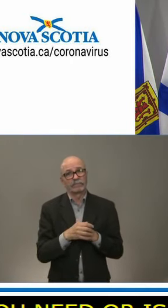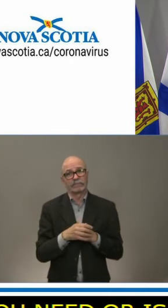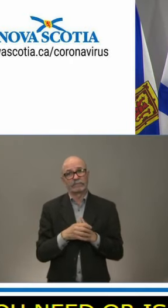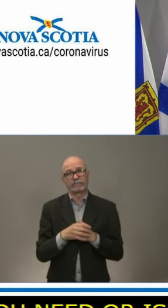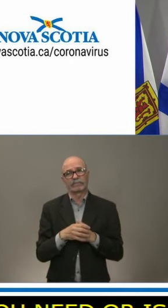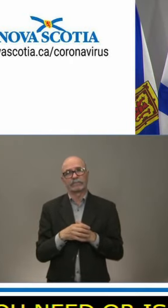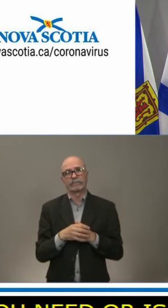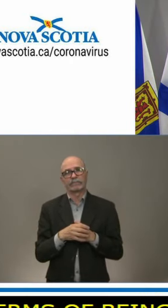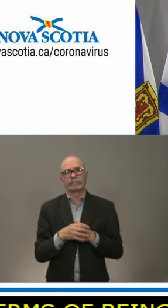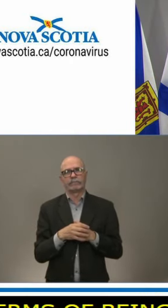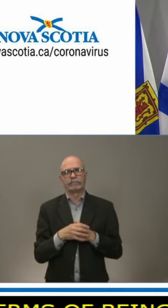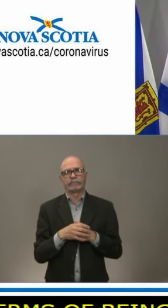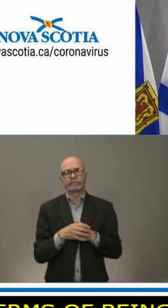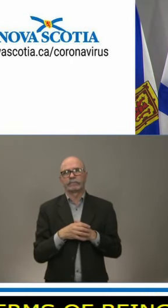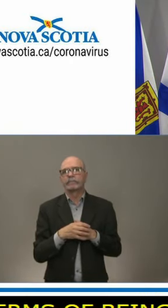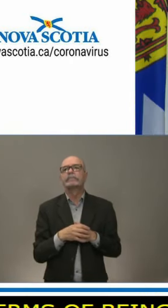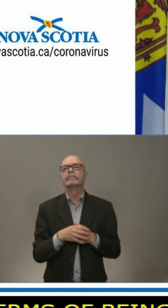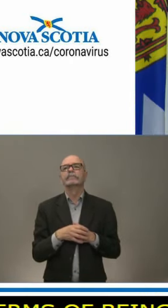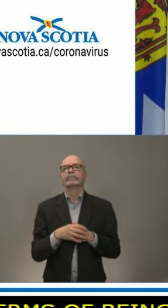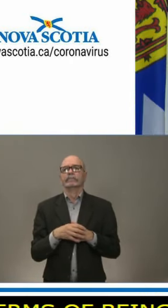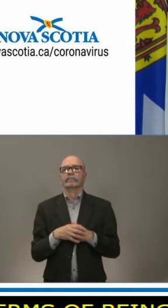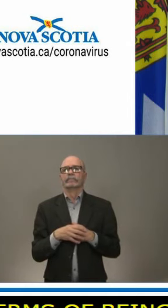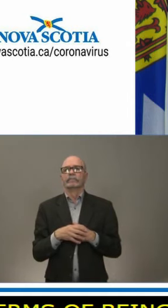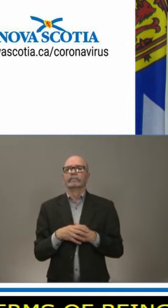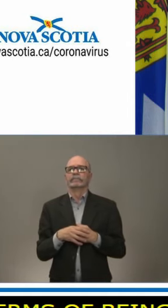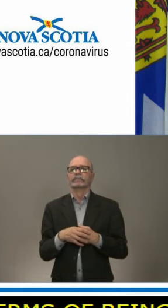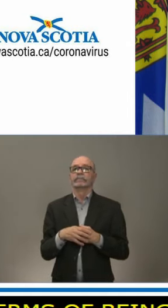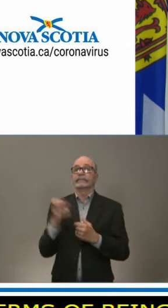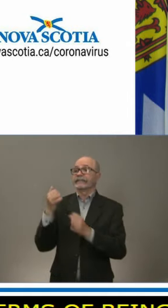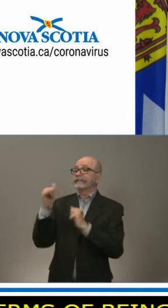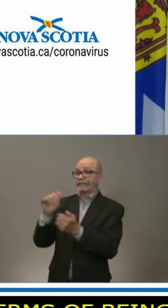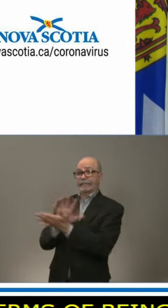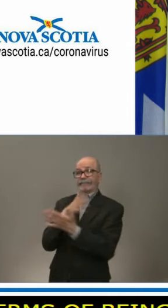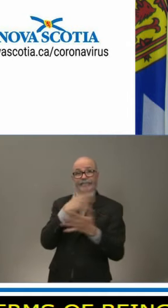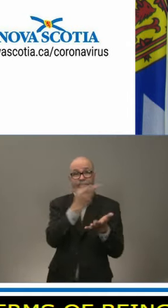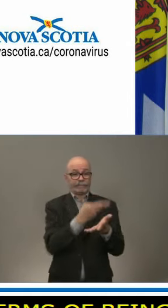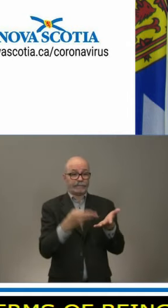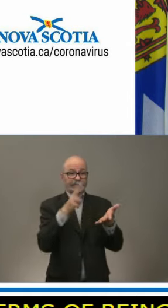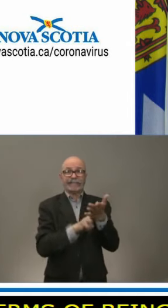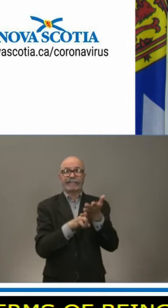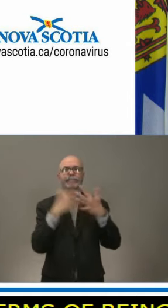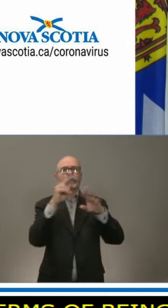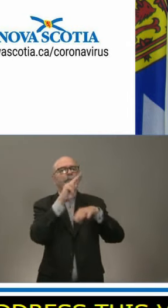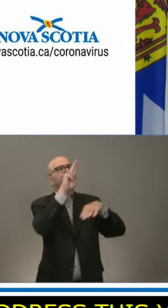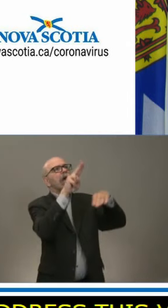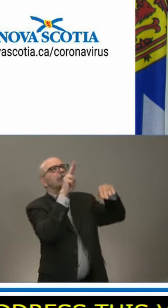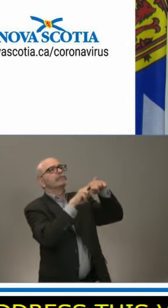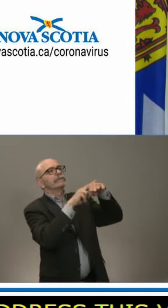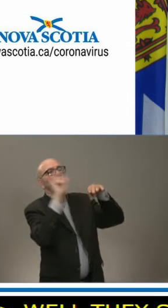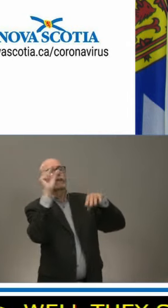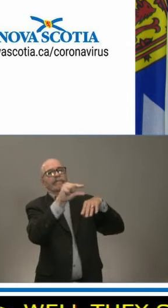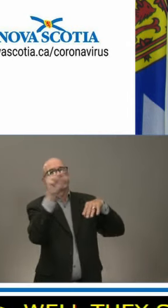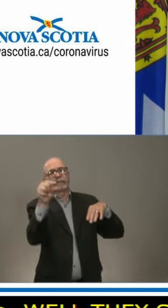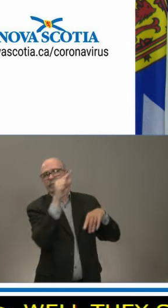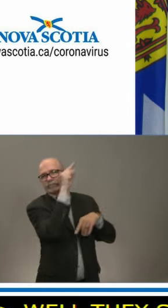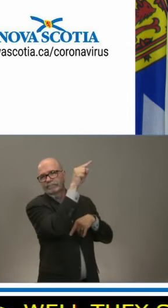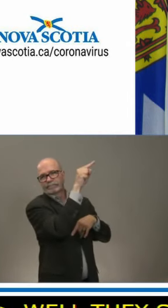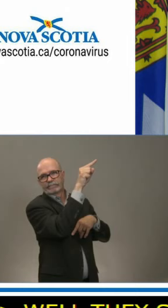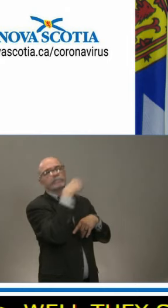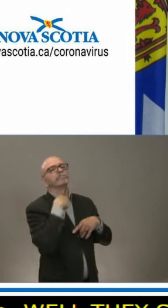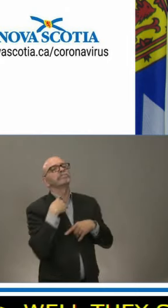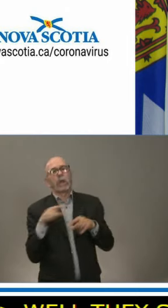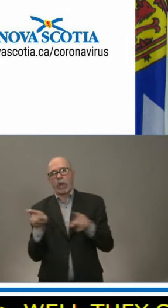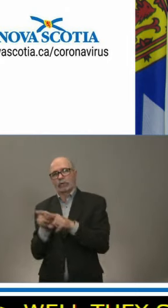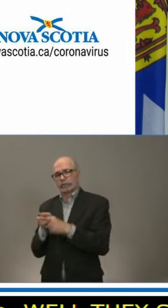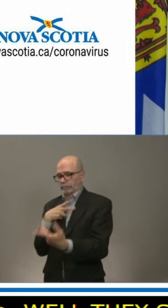signed a contract, as you know, with the national government. We have a contract with them as well to supply us that